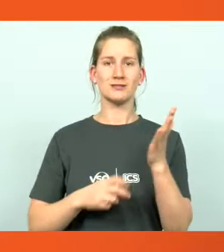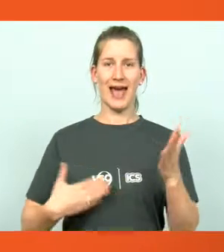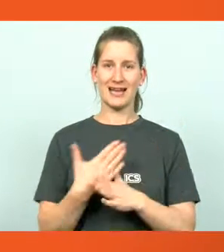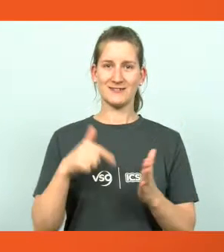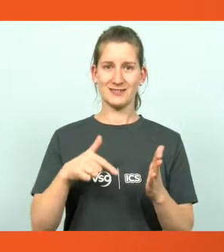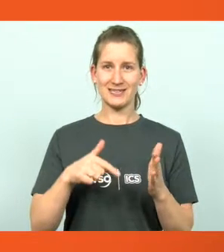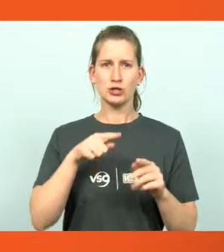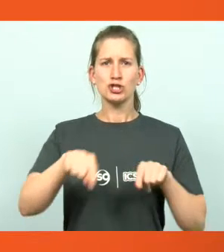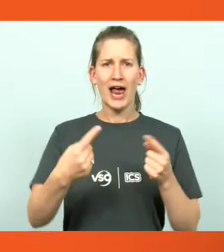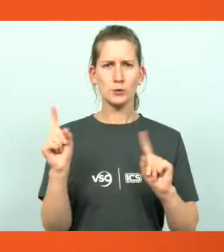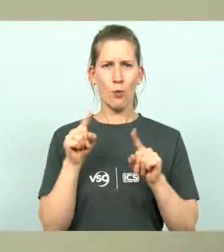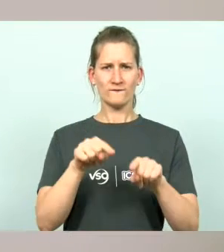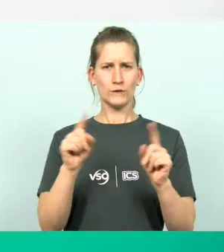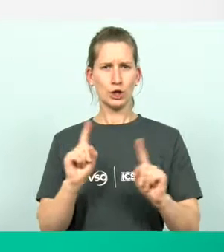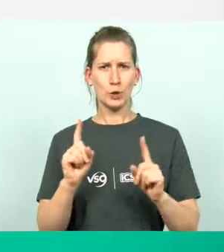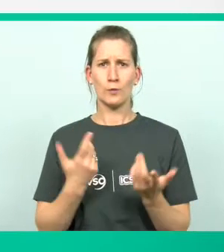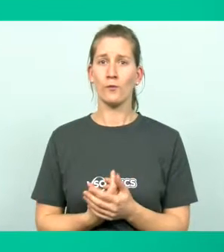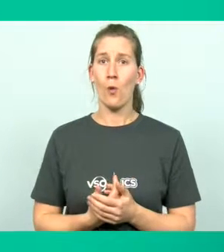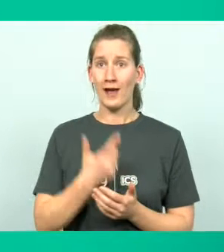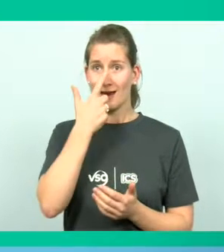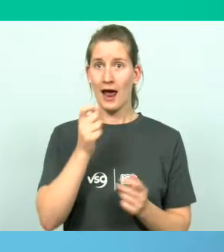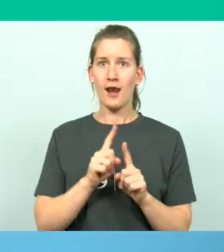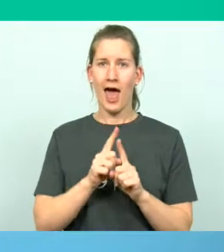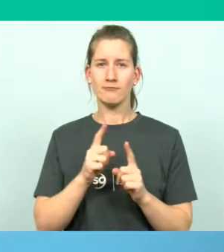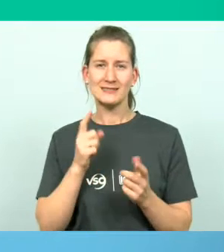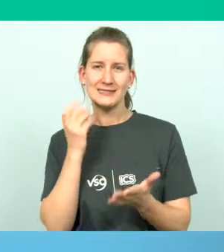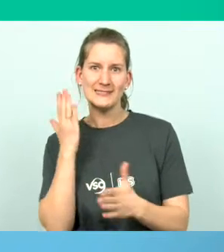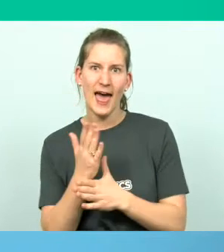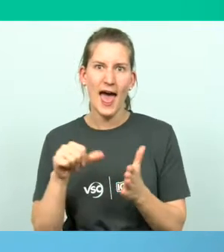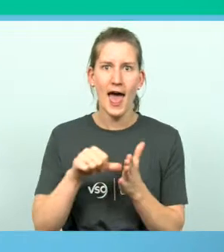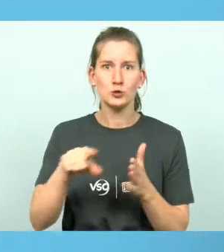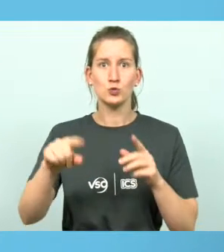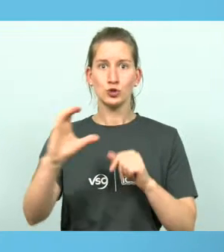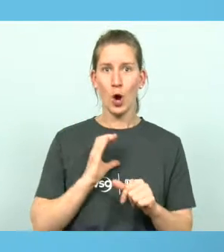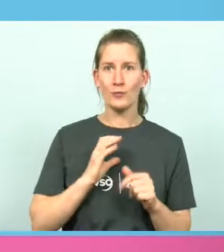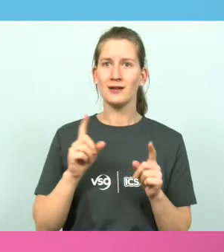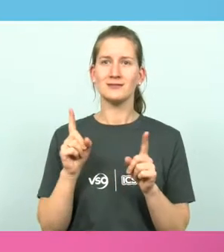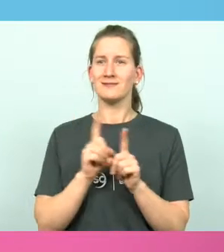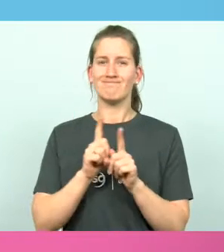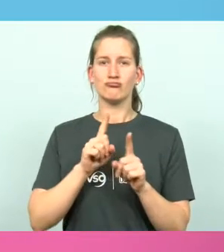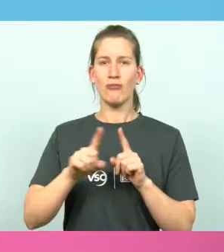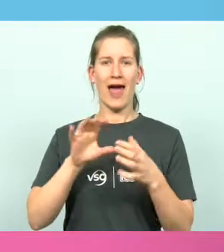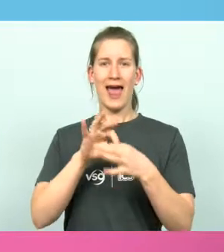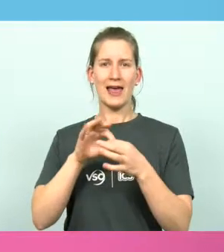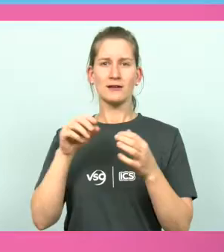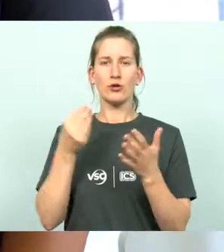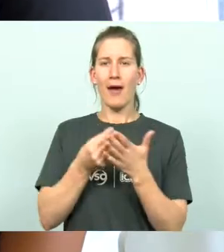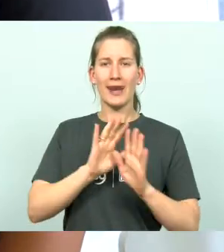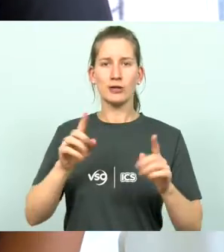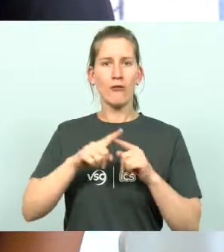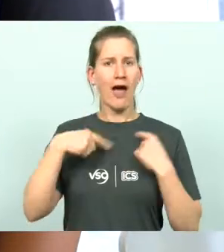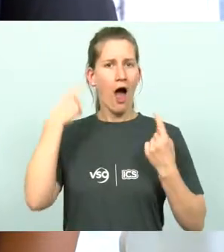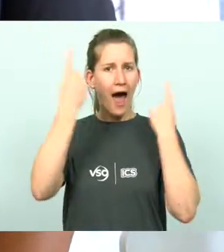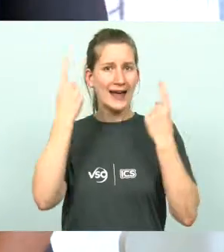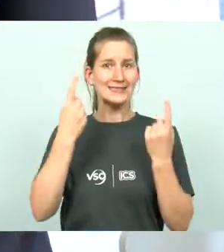would be a challenge for you? Or maybe you can use Dare to Donate. It's best not to have a cost associated, so here are some suggestions.